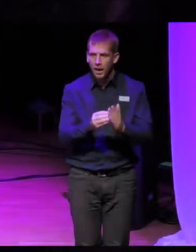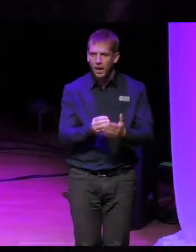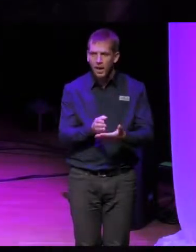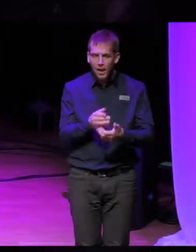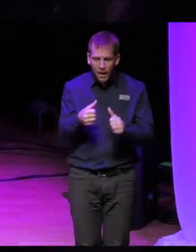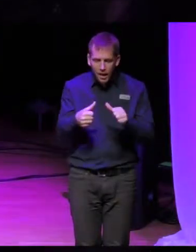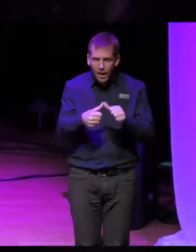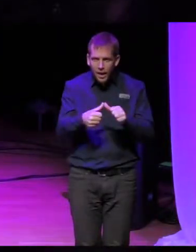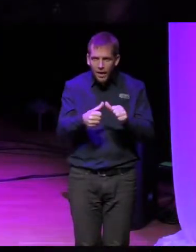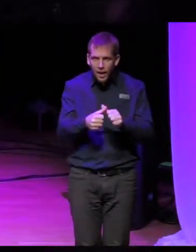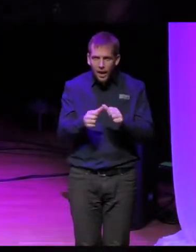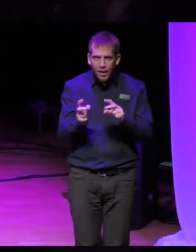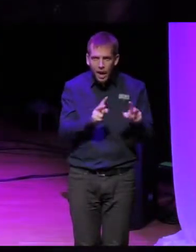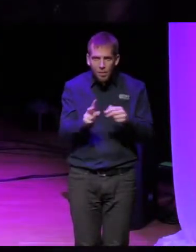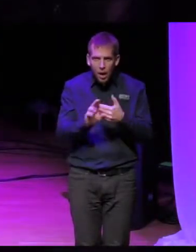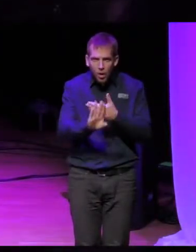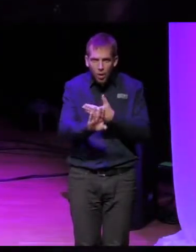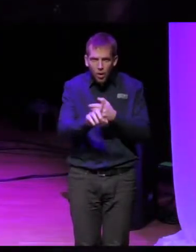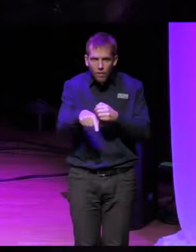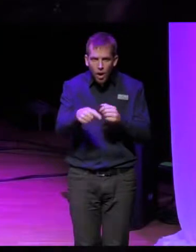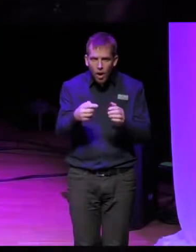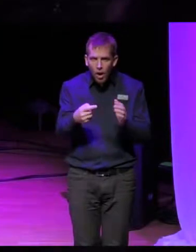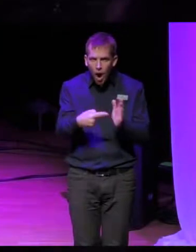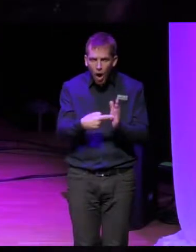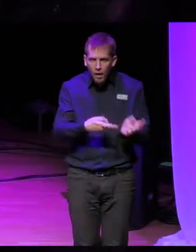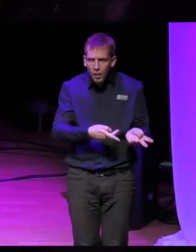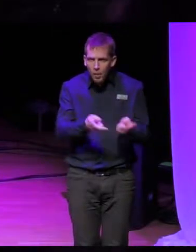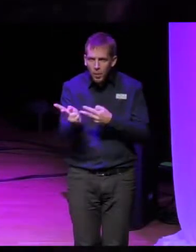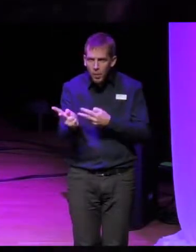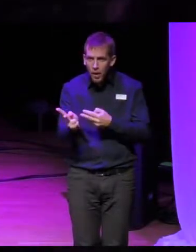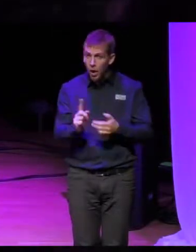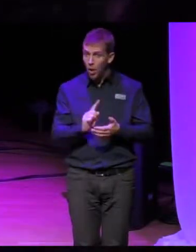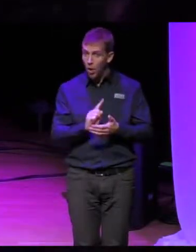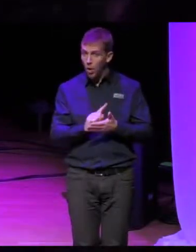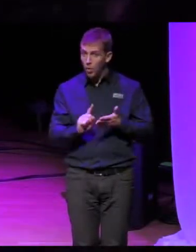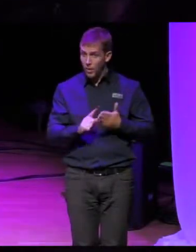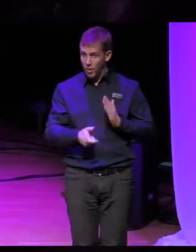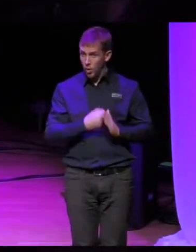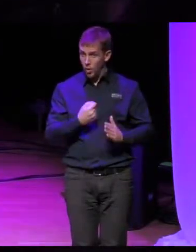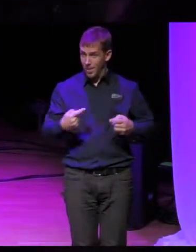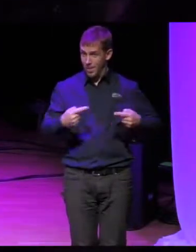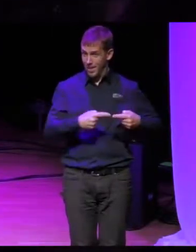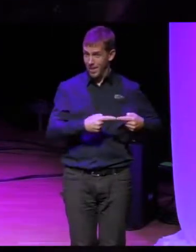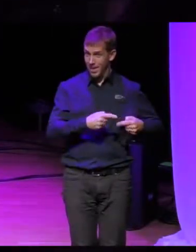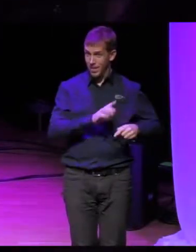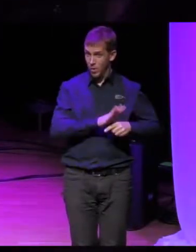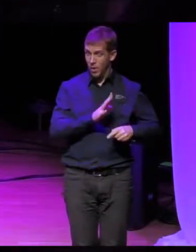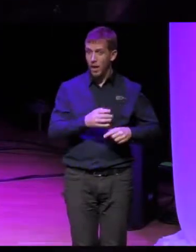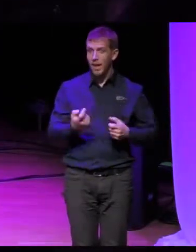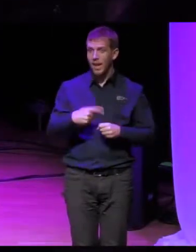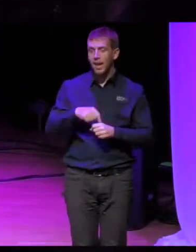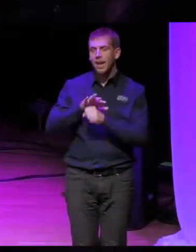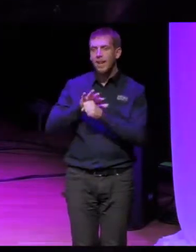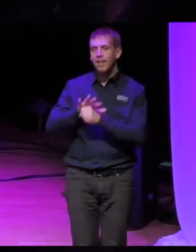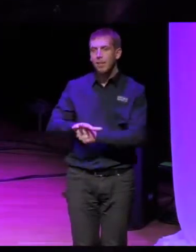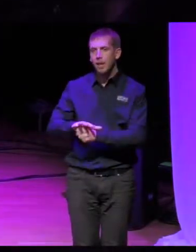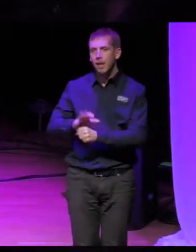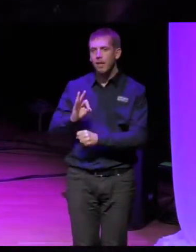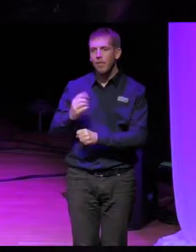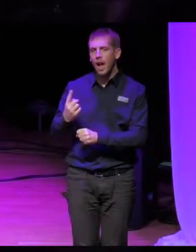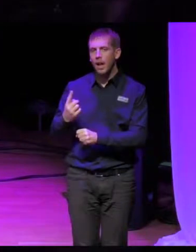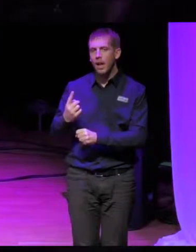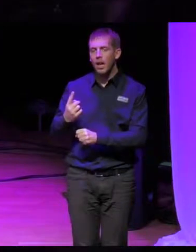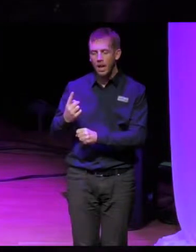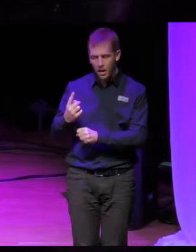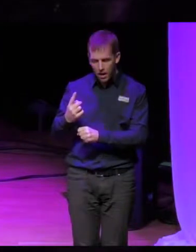equal protection under the law. And that amendment is often seen in cases involving discrimination and is